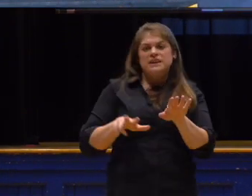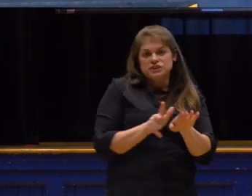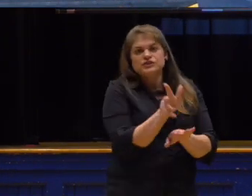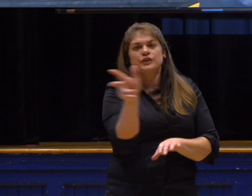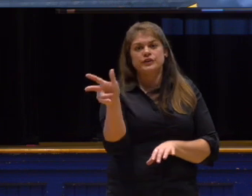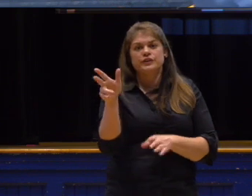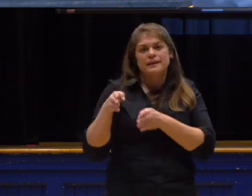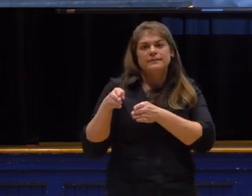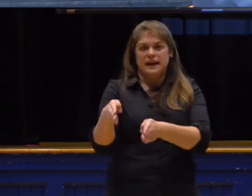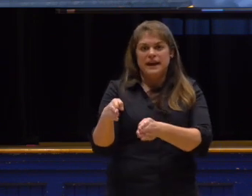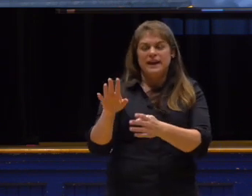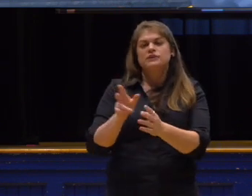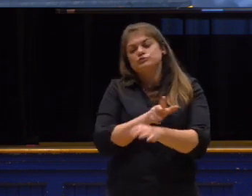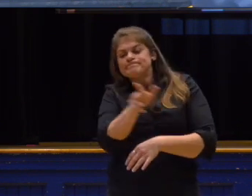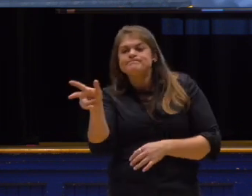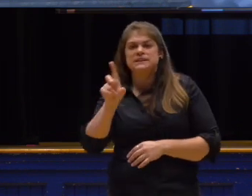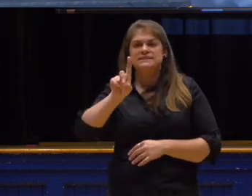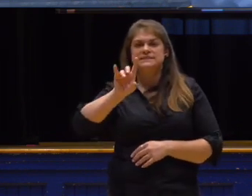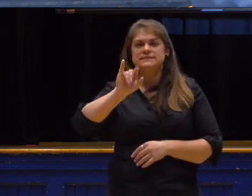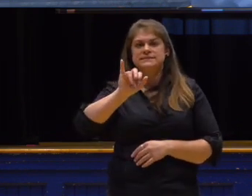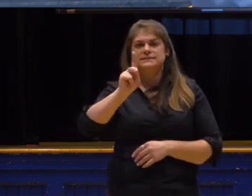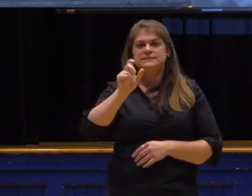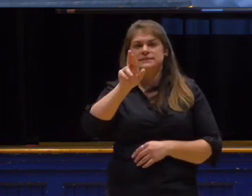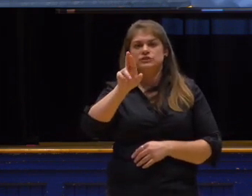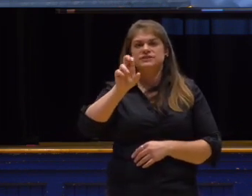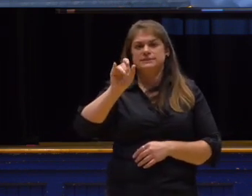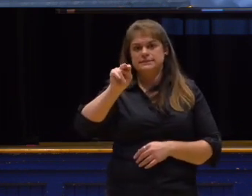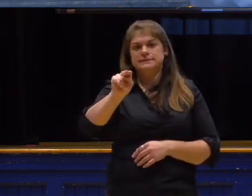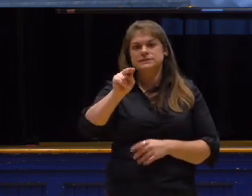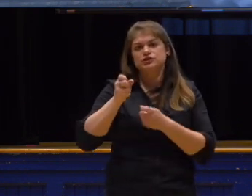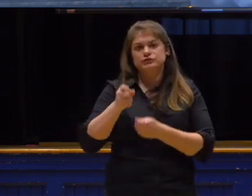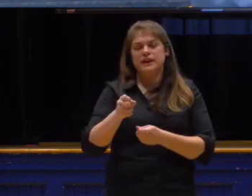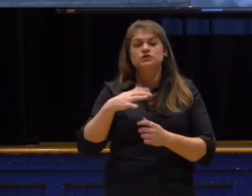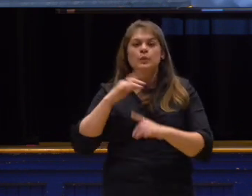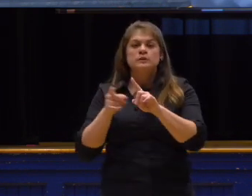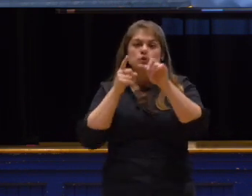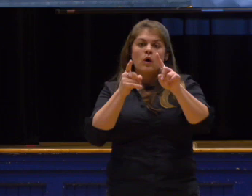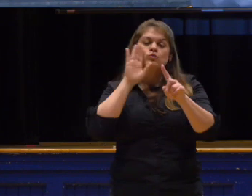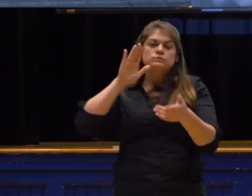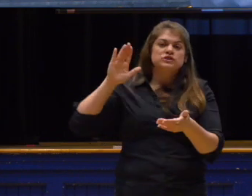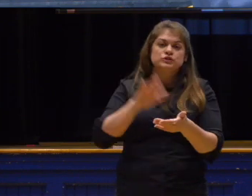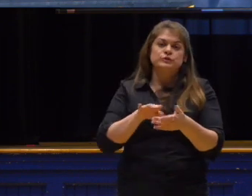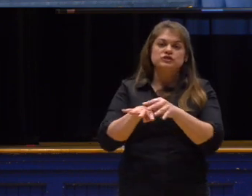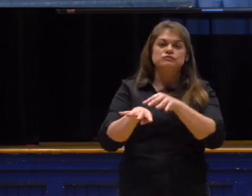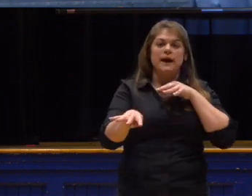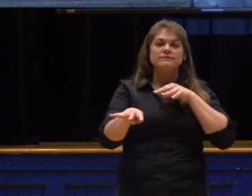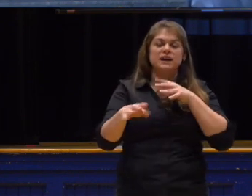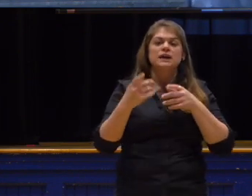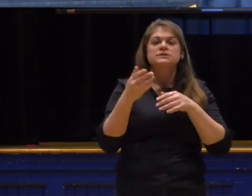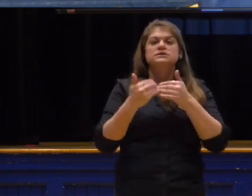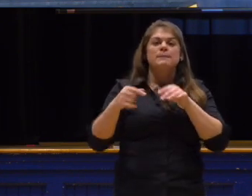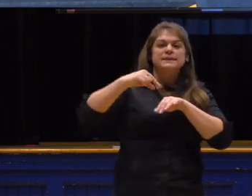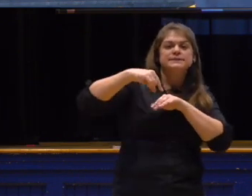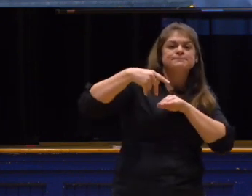Avenue to get onto Dickinson Street. So one of our hopes is as well is there's going to be less traffic on some of these side streets that we